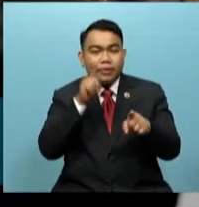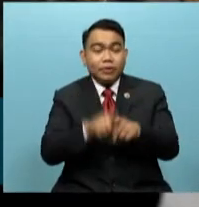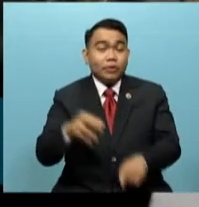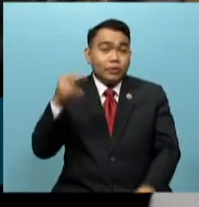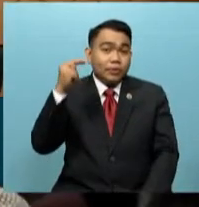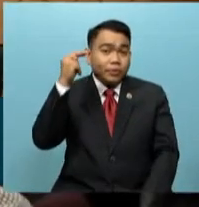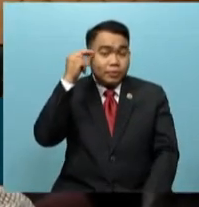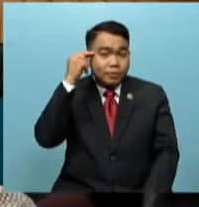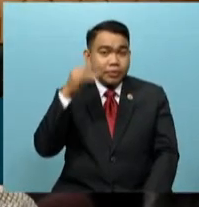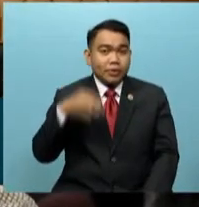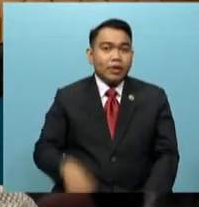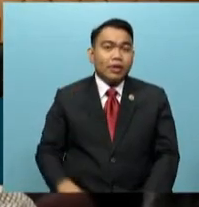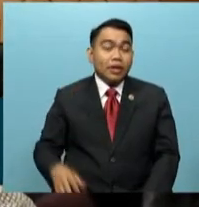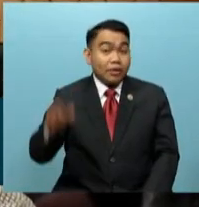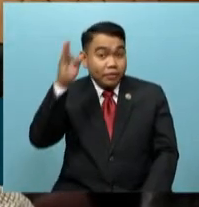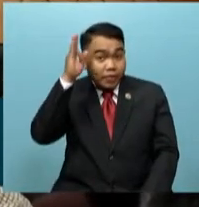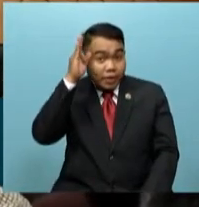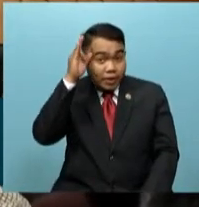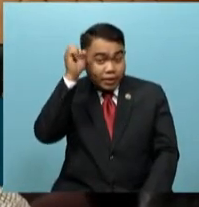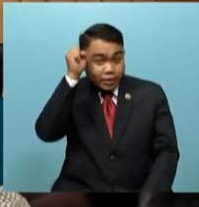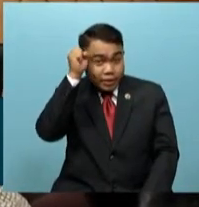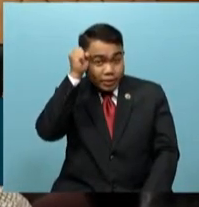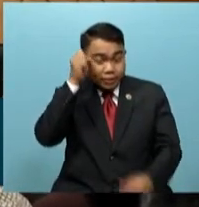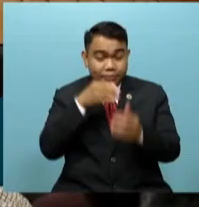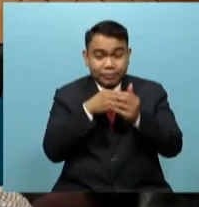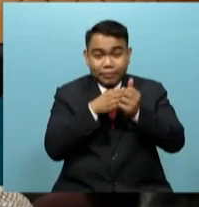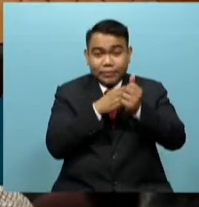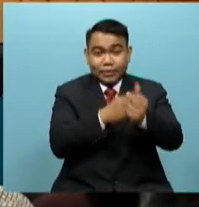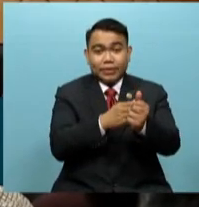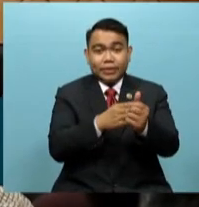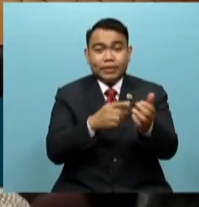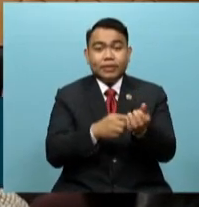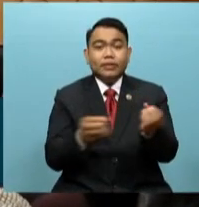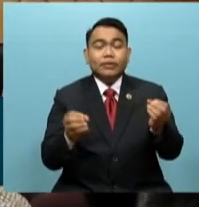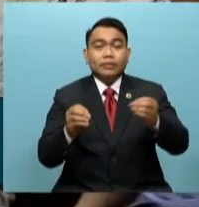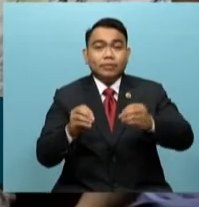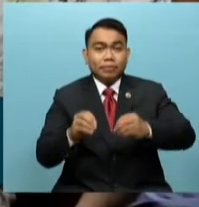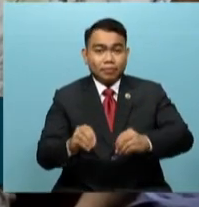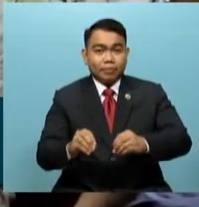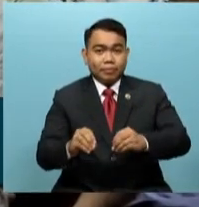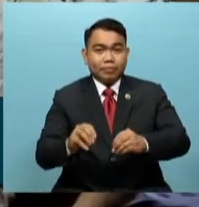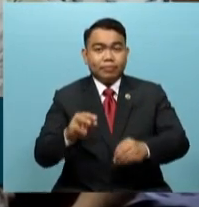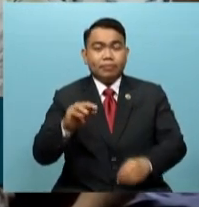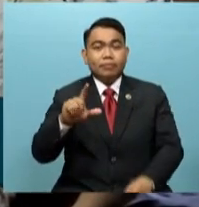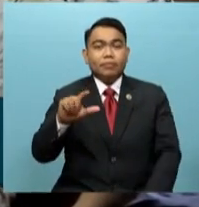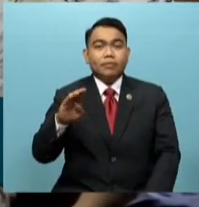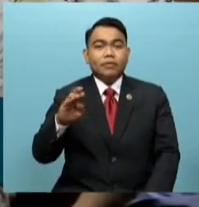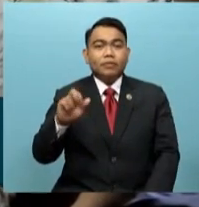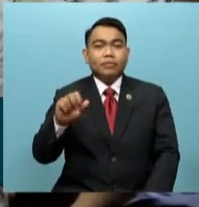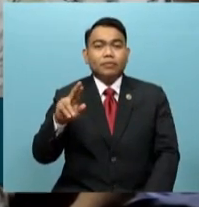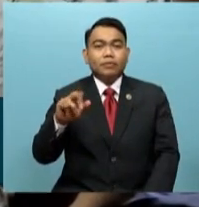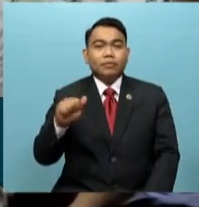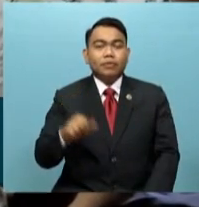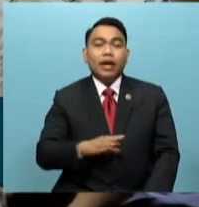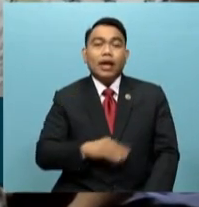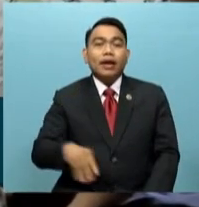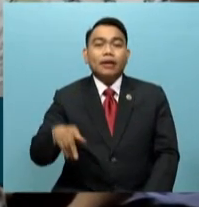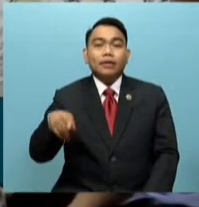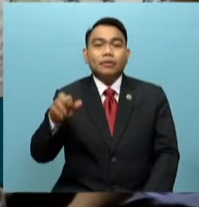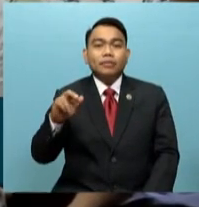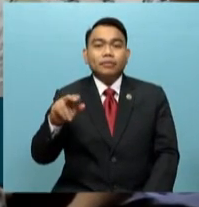and Brother Felix Santos led the solemn occasions from the Melbourne and Perth Houses of Worship,